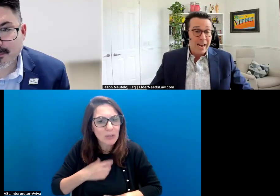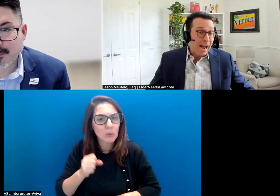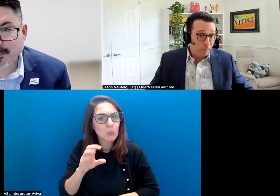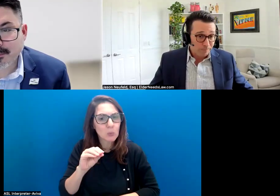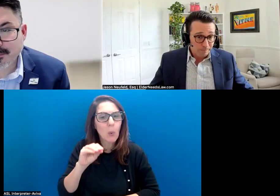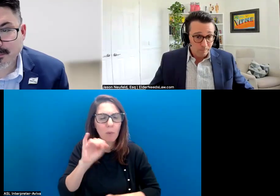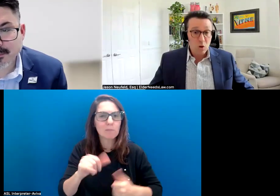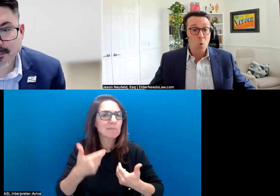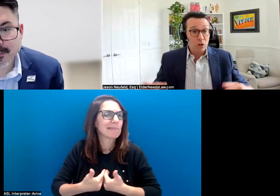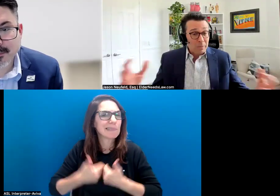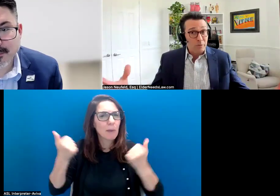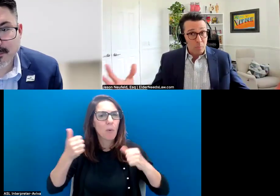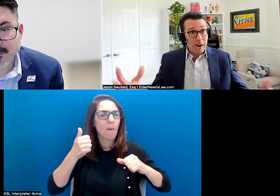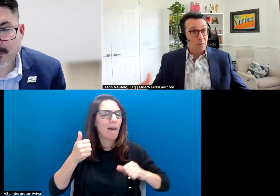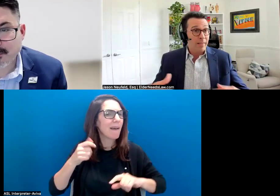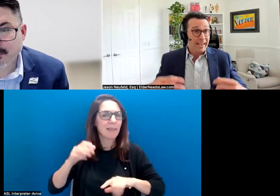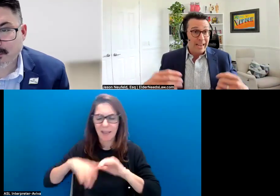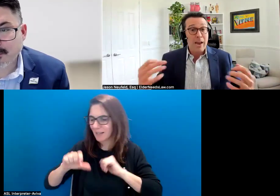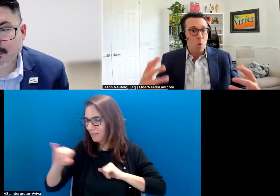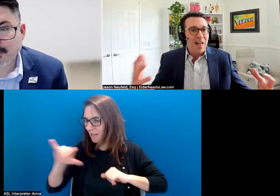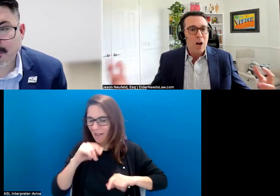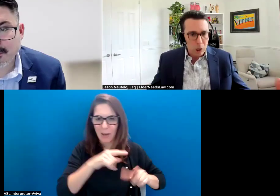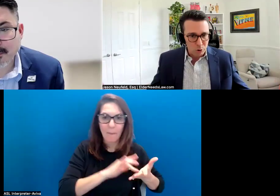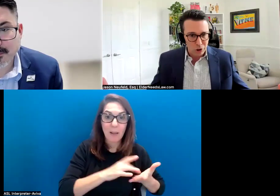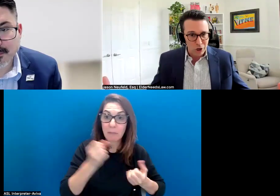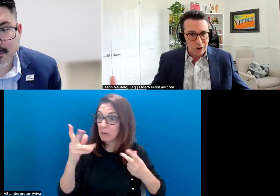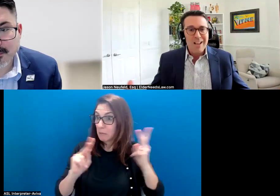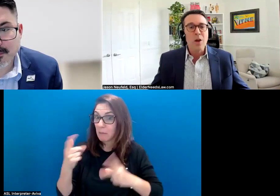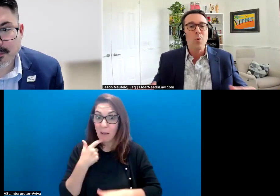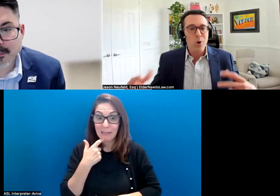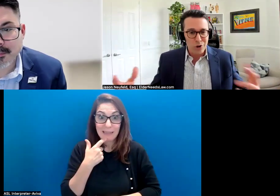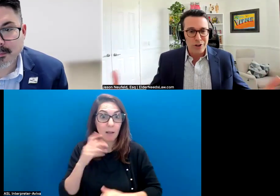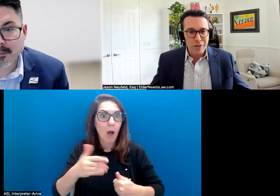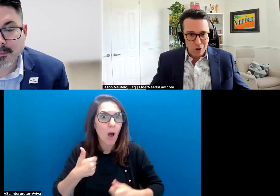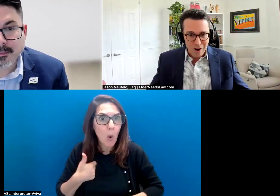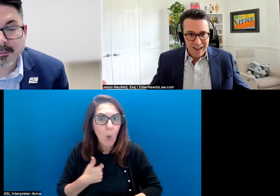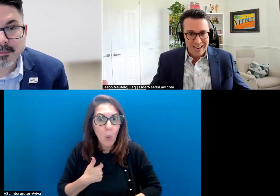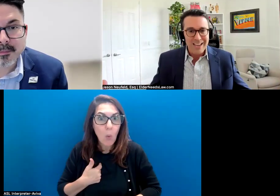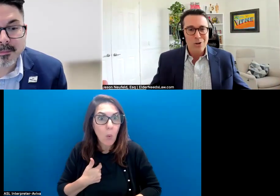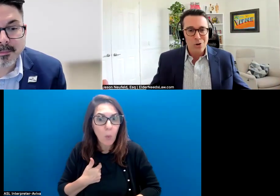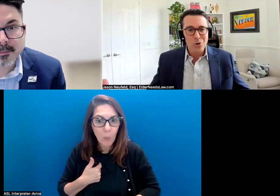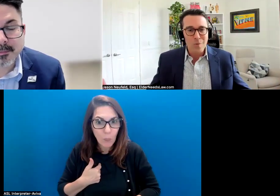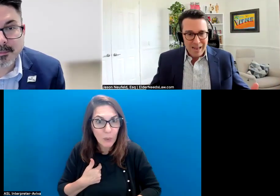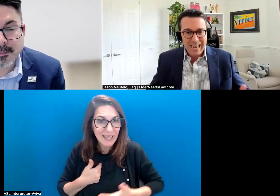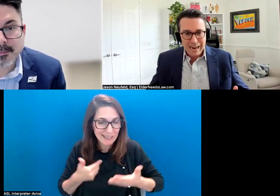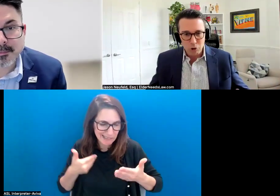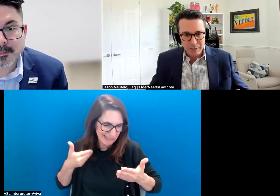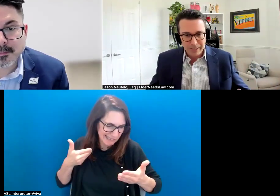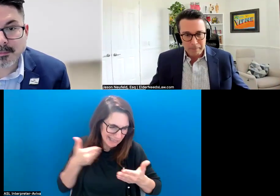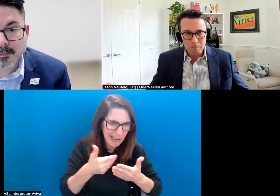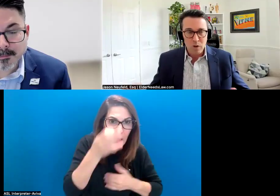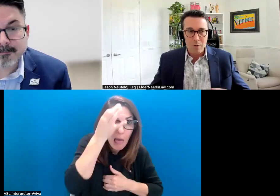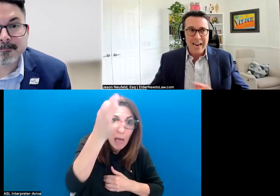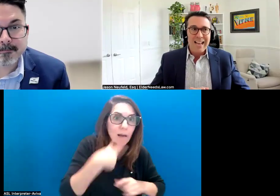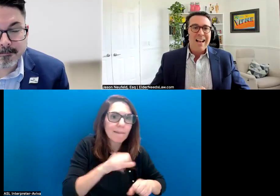important. So now sometimes people come to me and they, hey, we're a lot closer than we originally thought to Medicaid